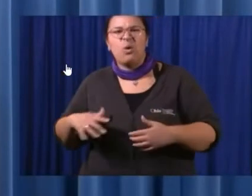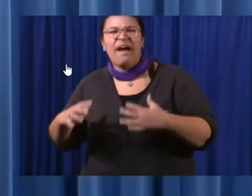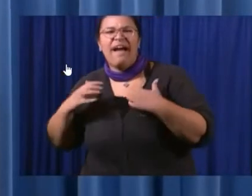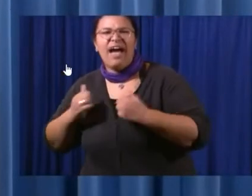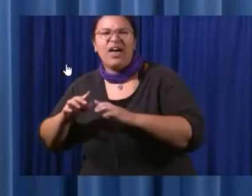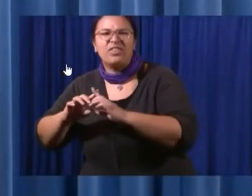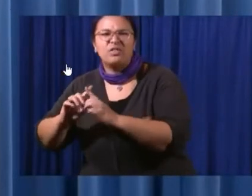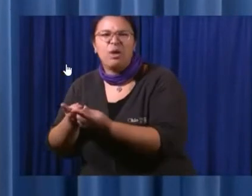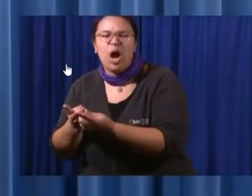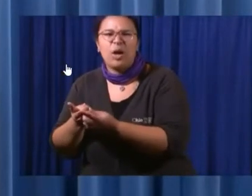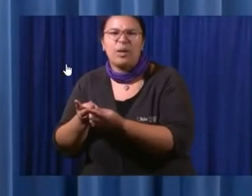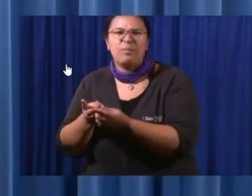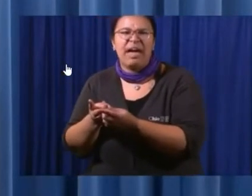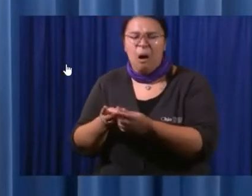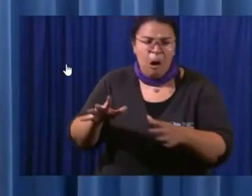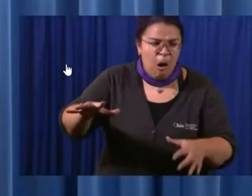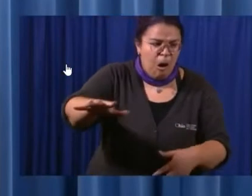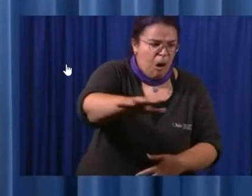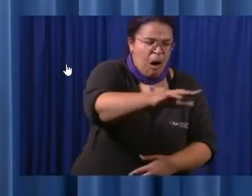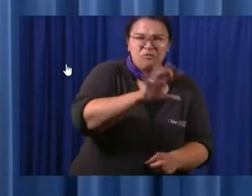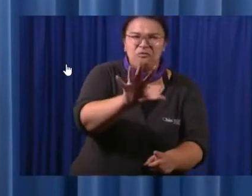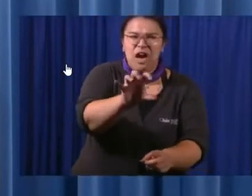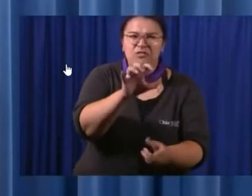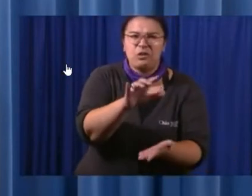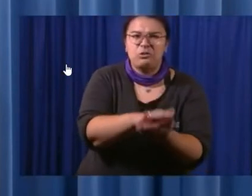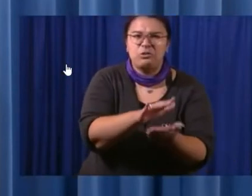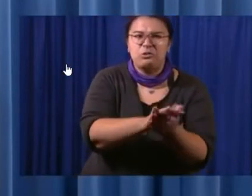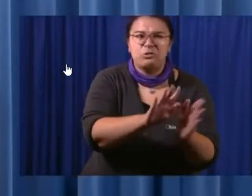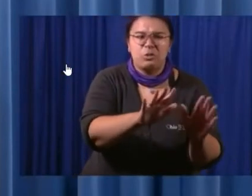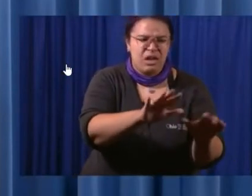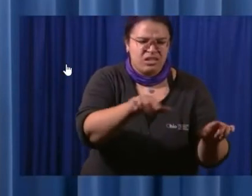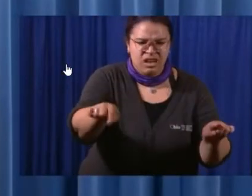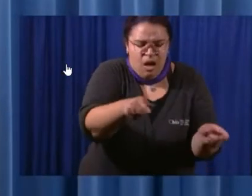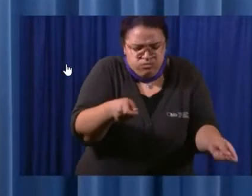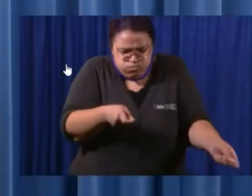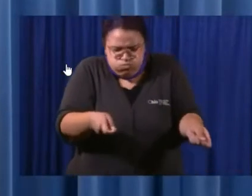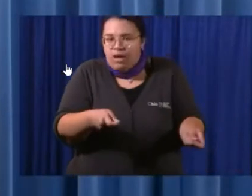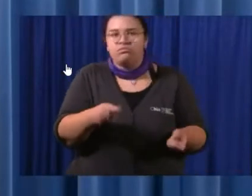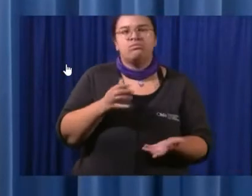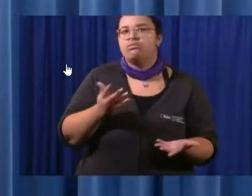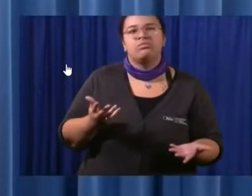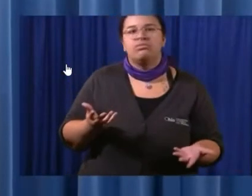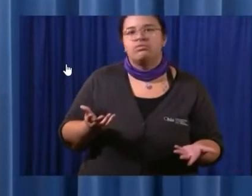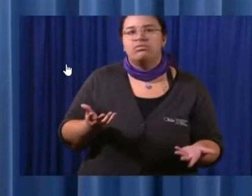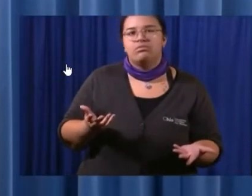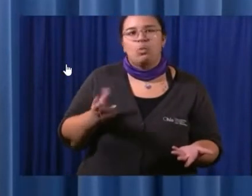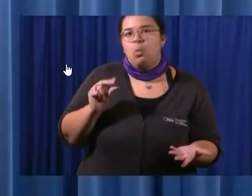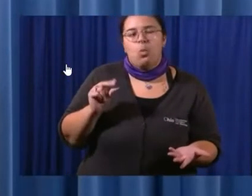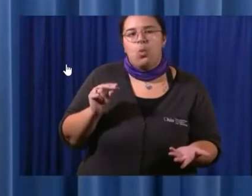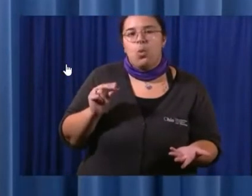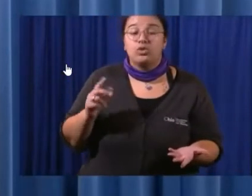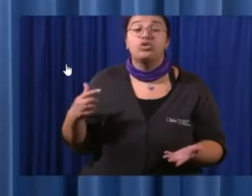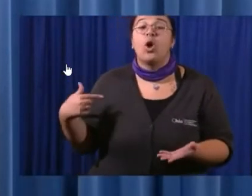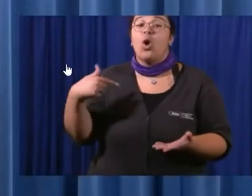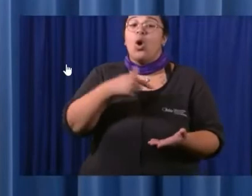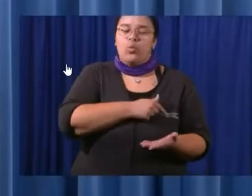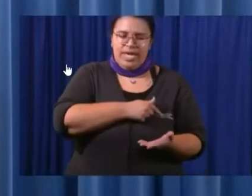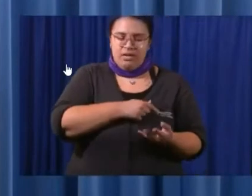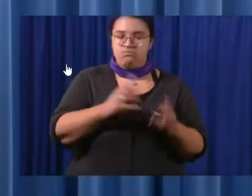5,000 school buildings in the state of Ohio. We trust the schools to do that. We set the guidelines. We did